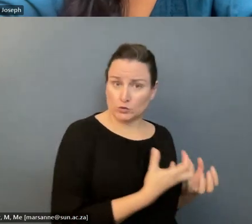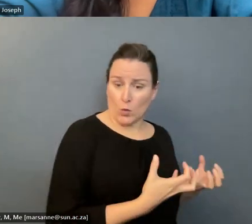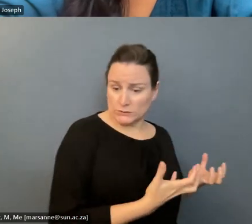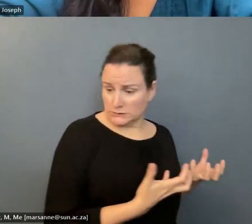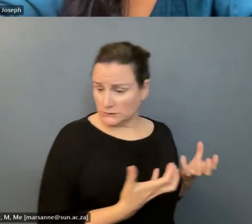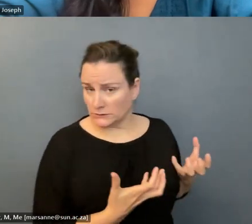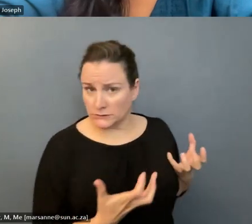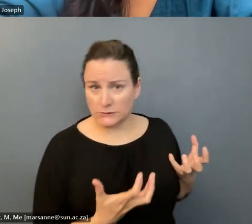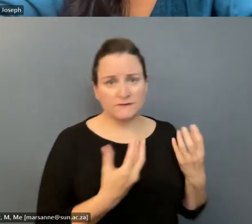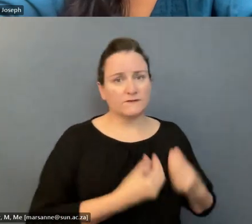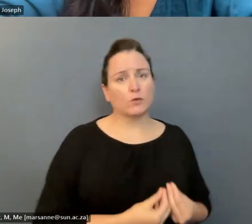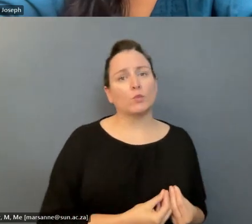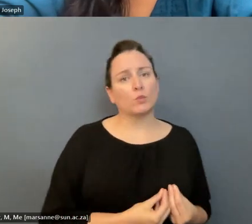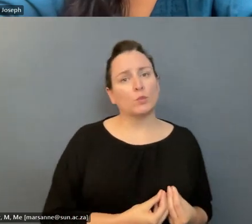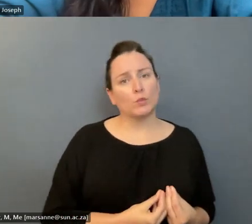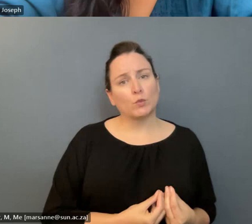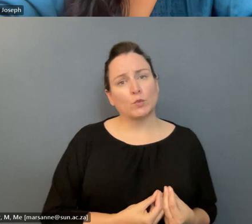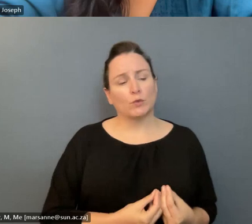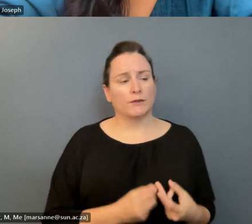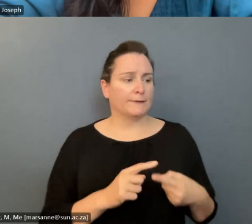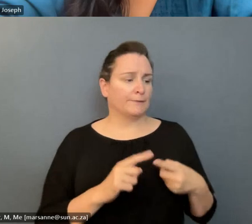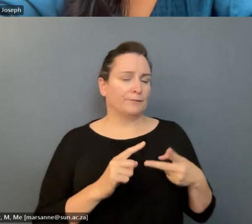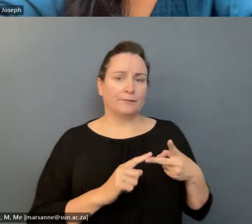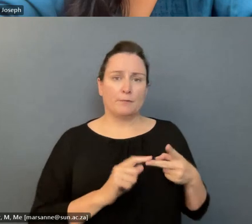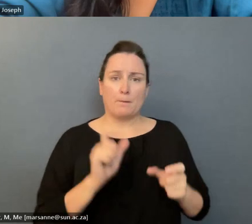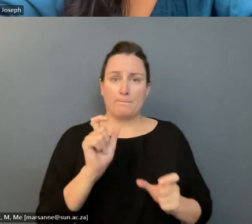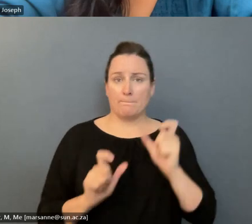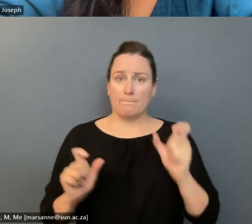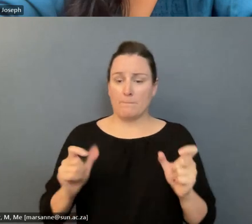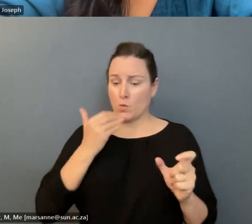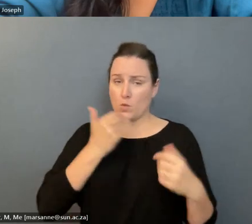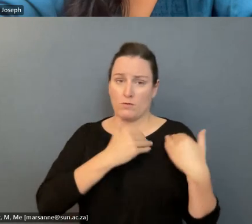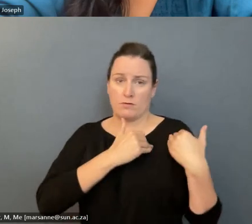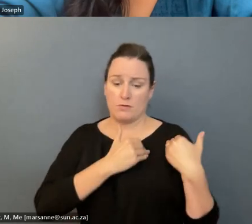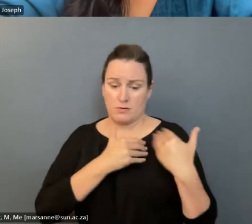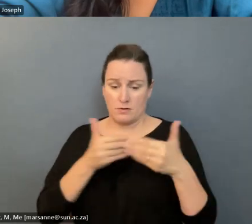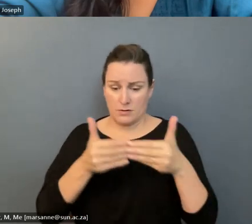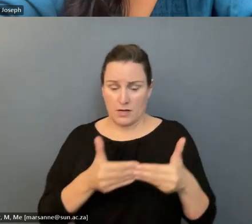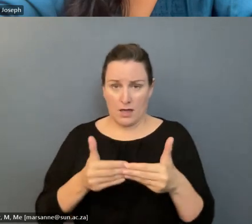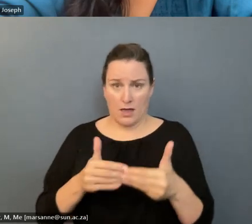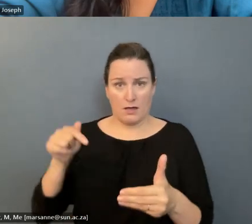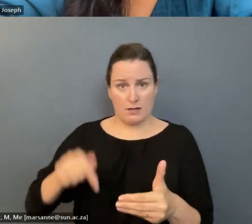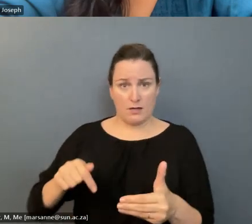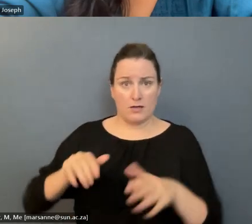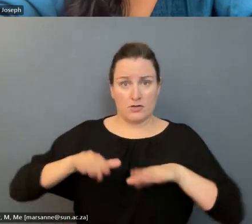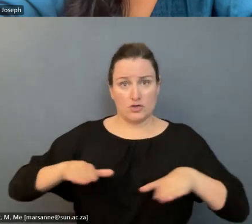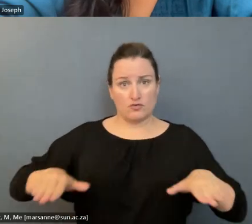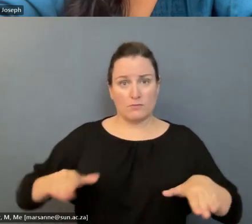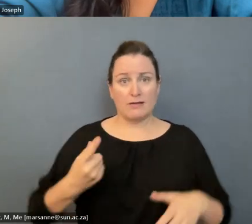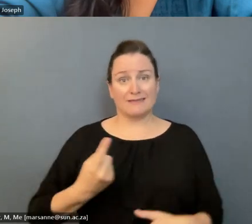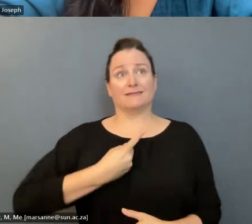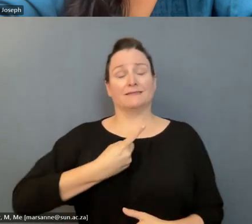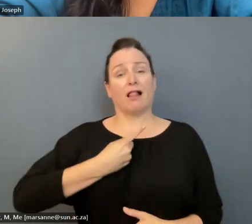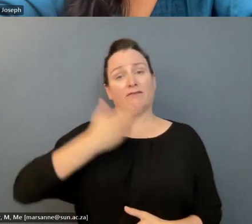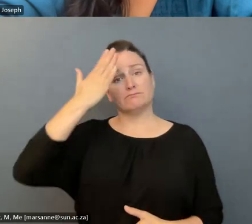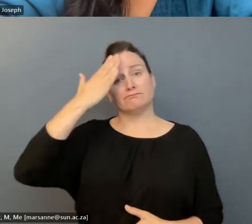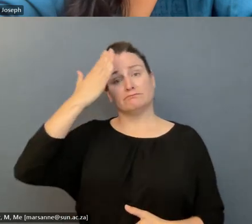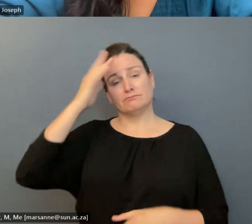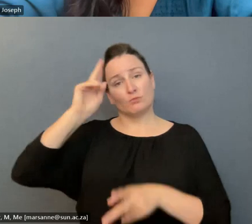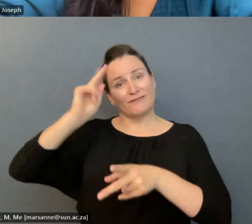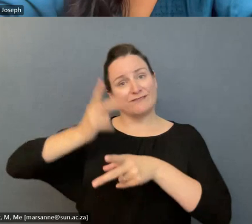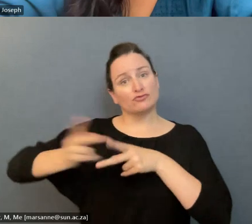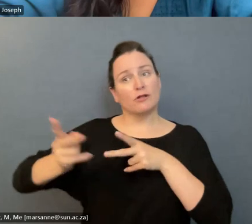with limited levels of literacy. I'd be really interesting to know how you manage